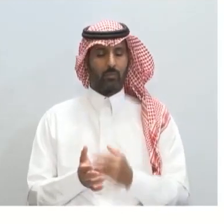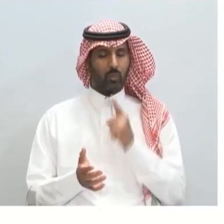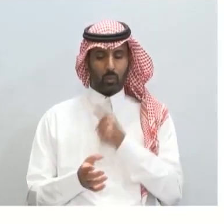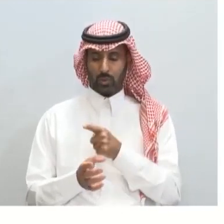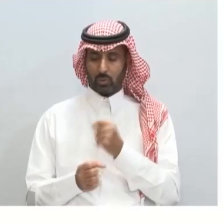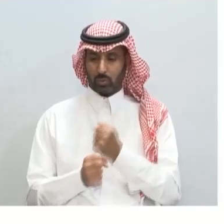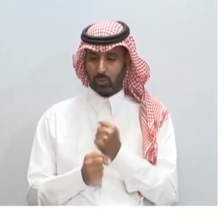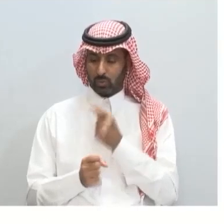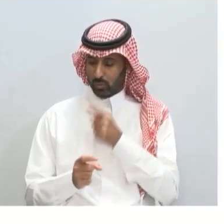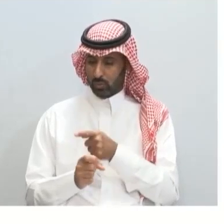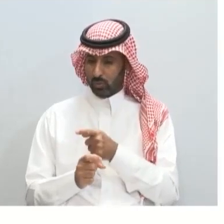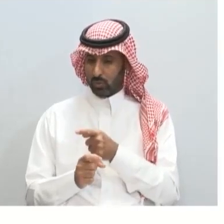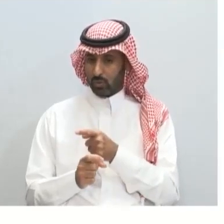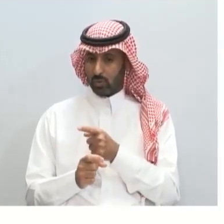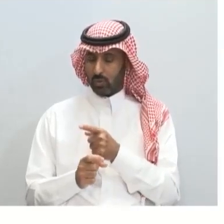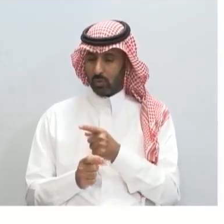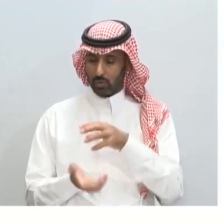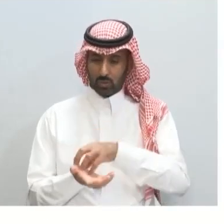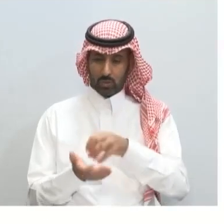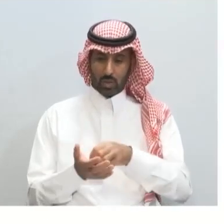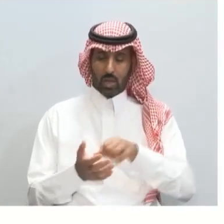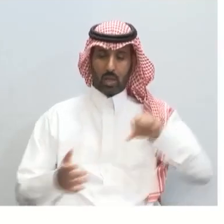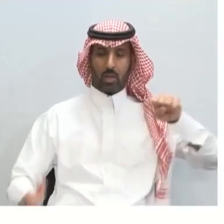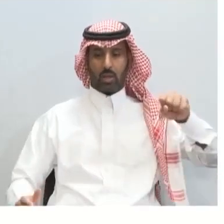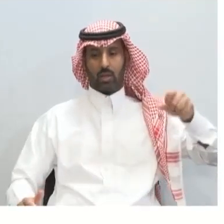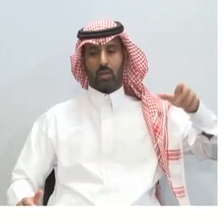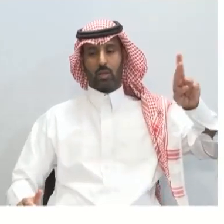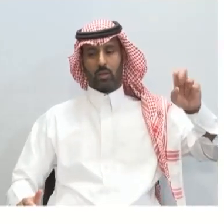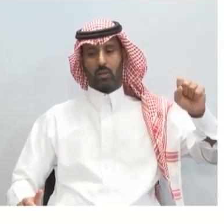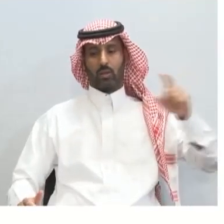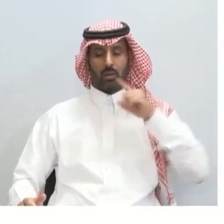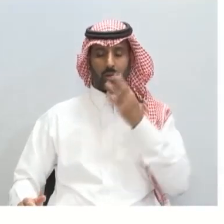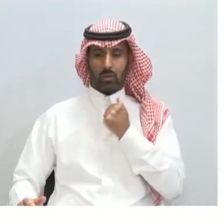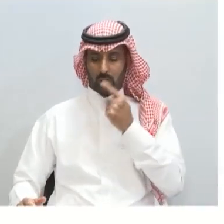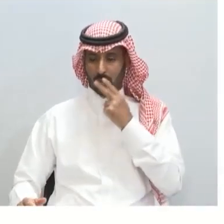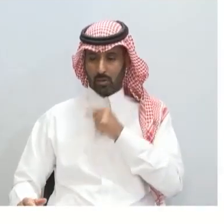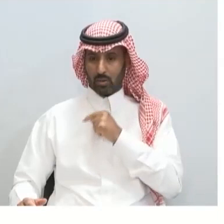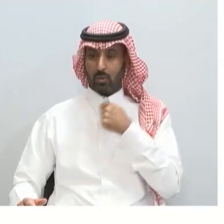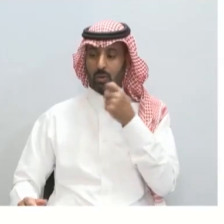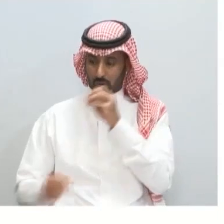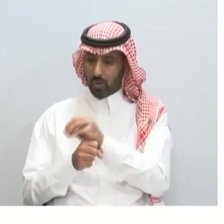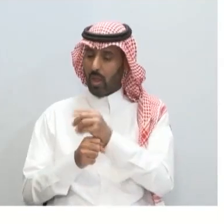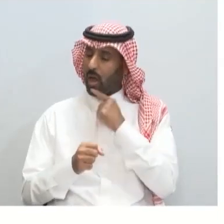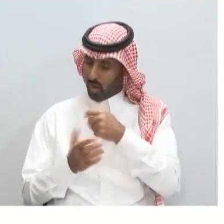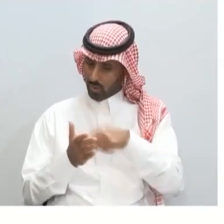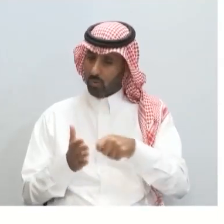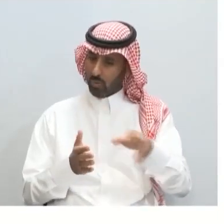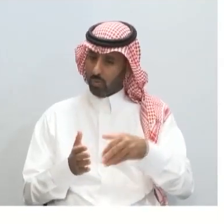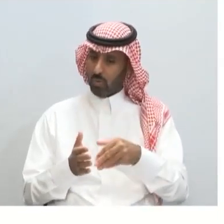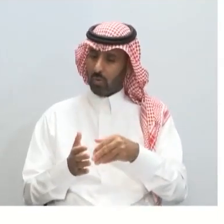what would you do if you in Sarah's place would you tell the grandmother no I bought it or would you just go